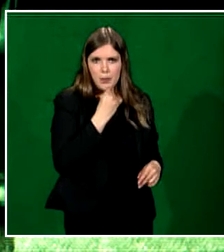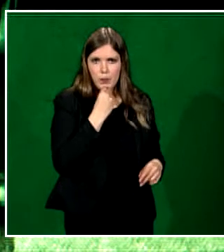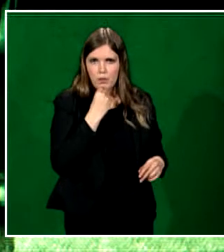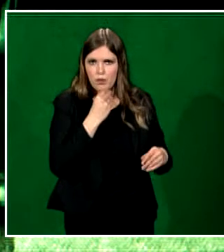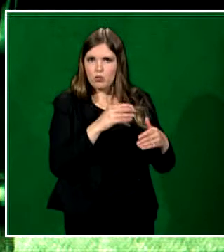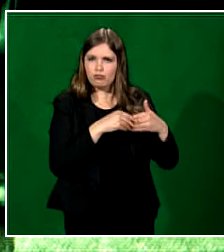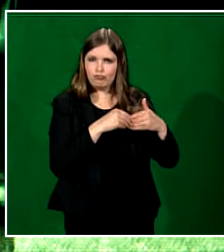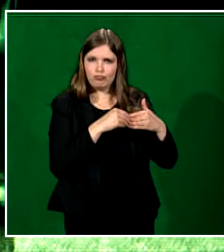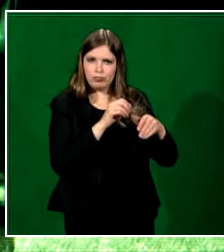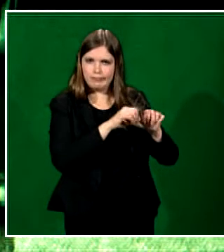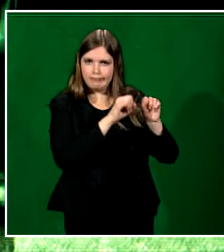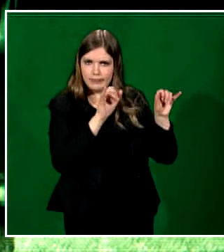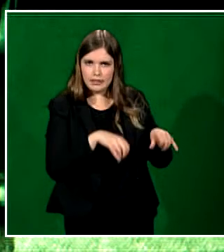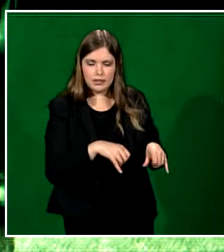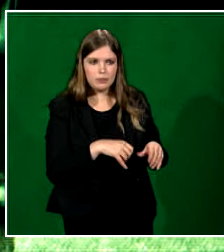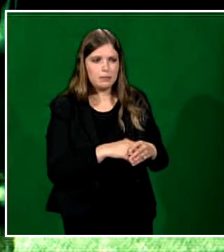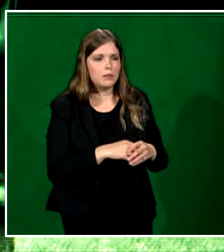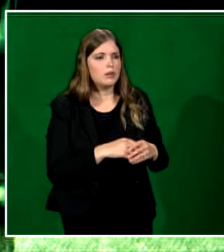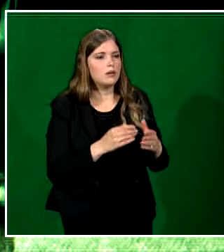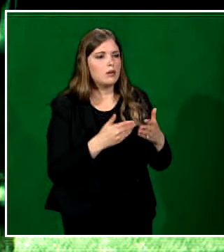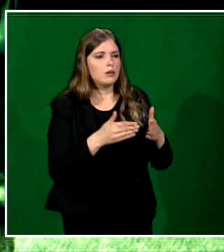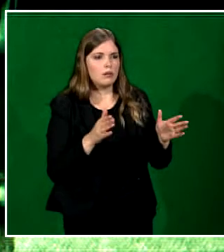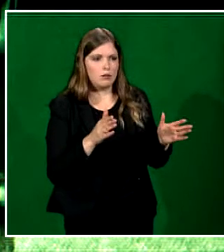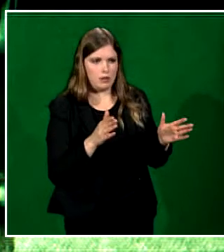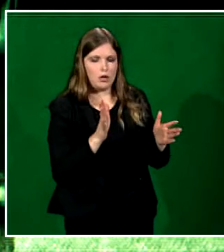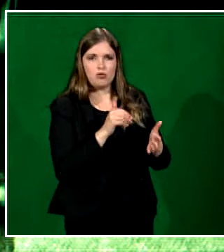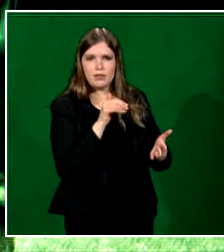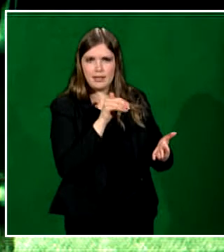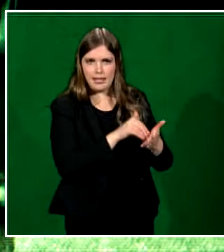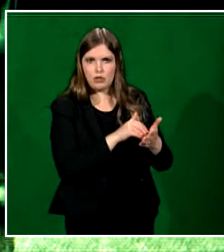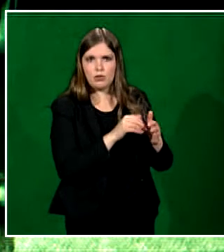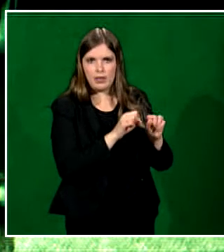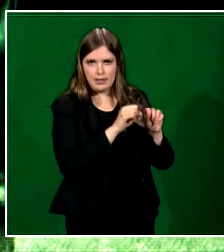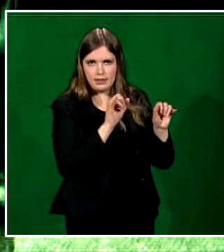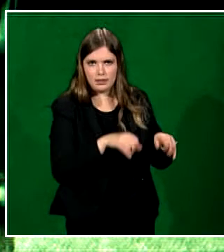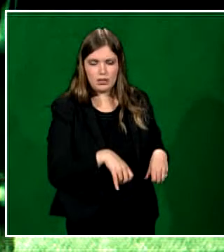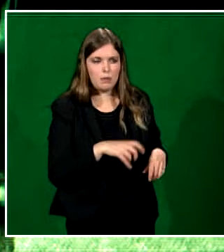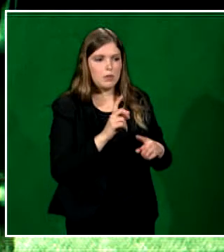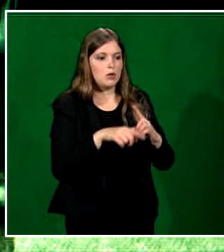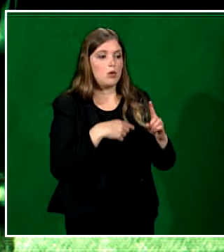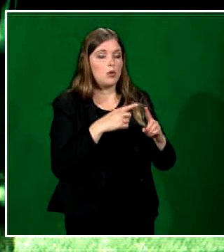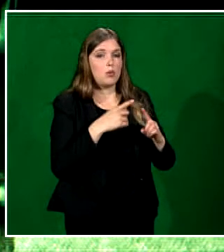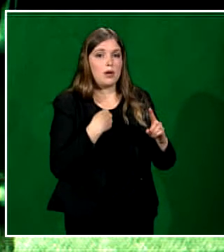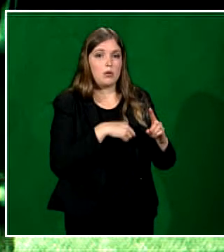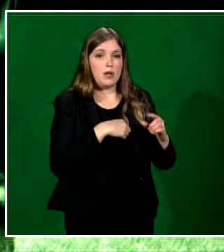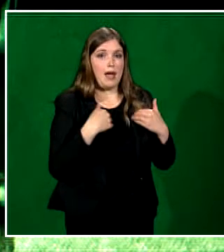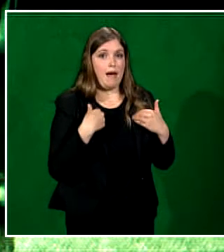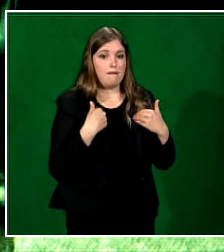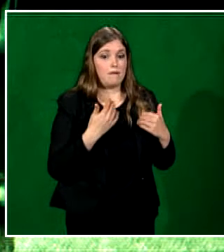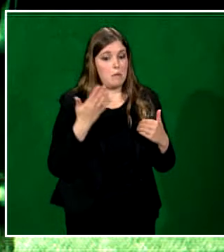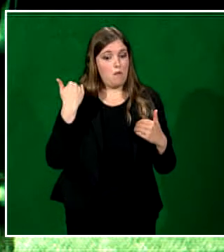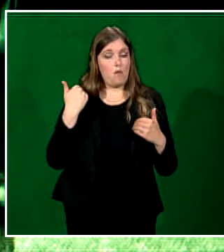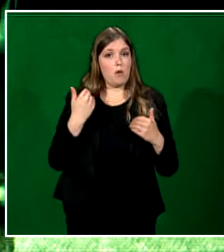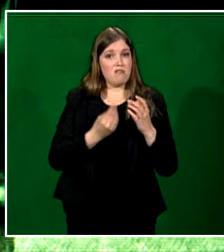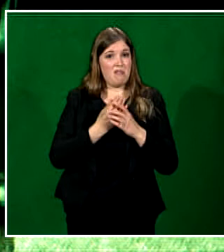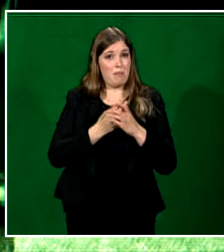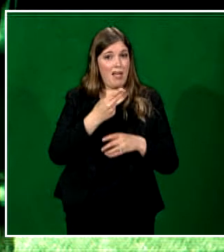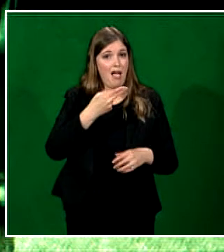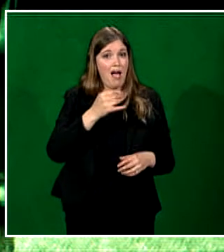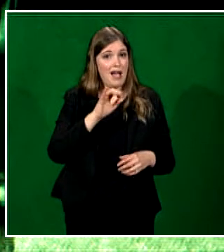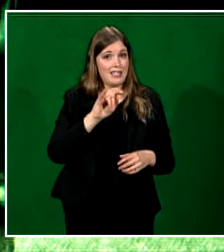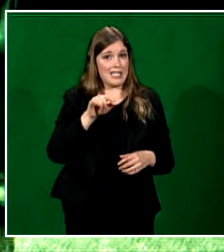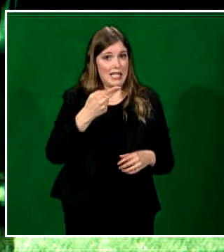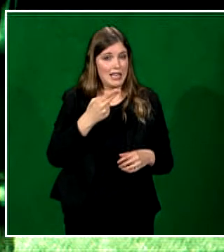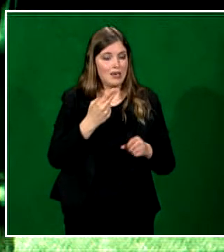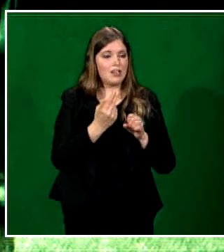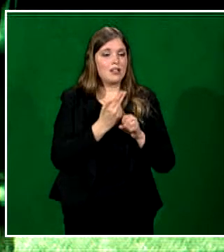developing a product that's quite profitable for someone who's producing it. Previously, hyacinth has been used to do fertilizer, to